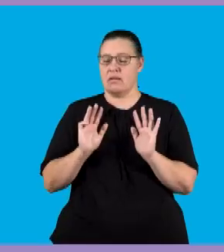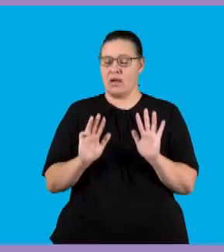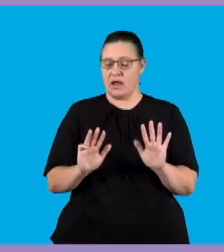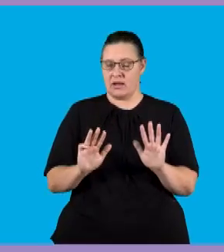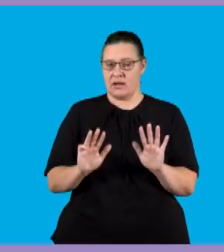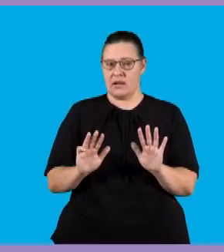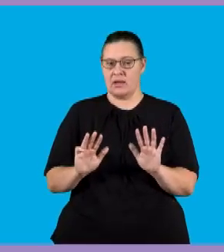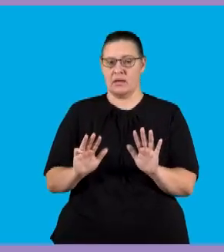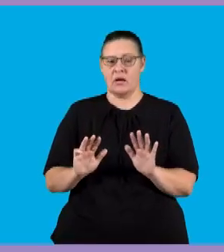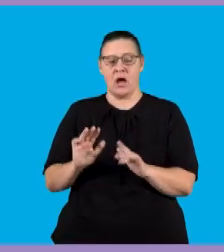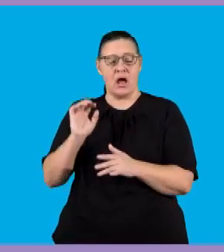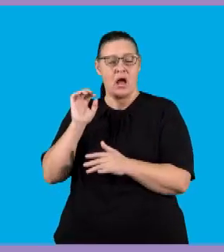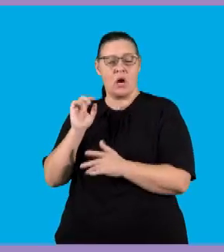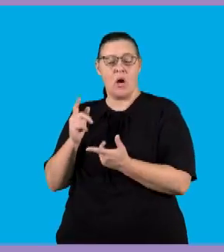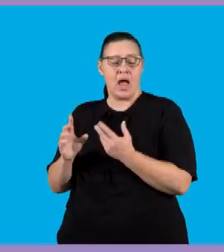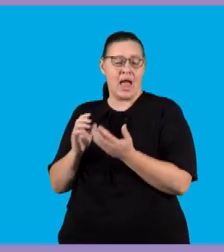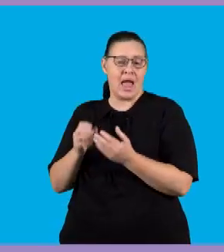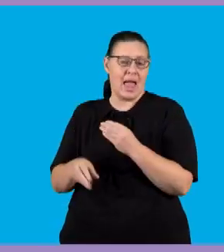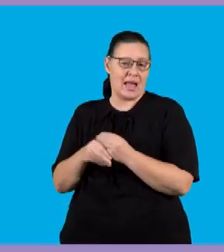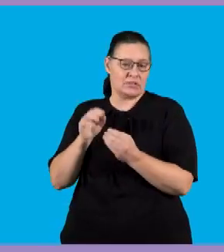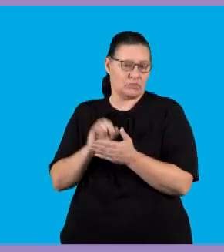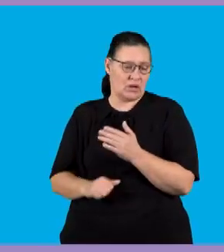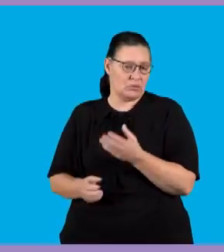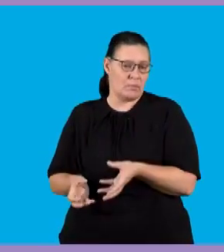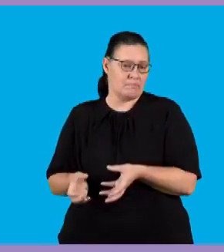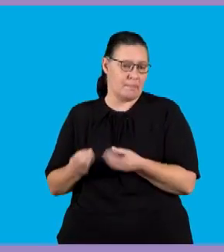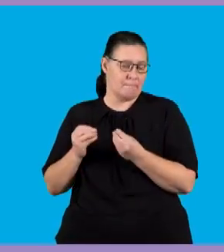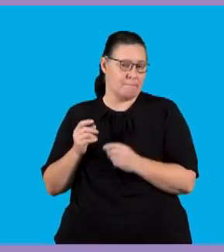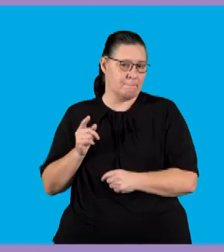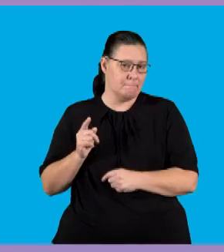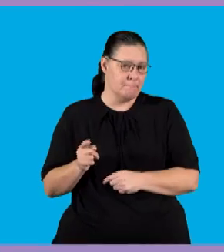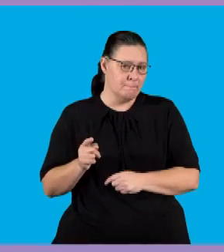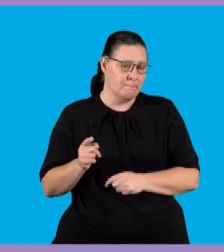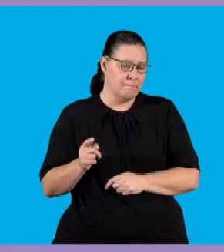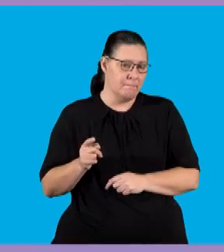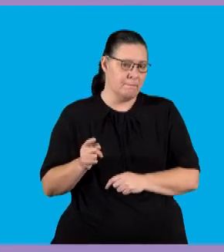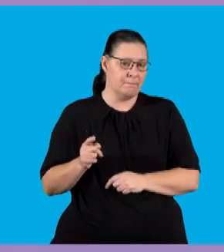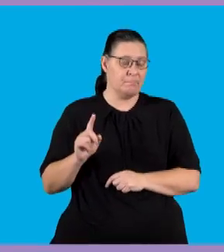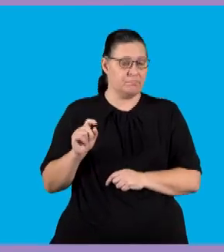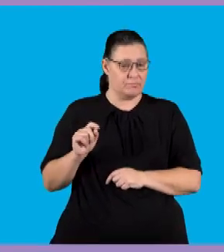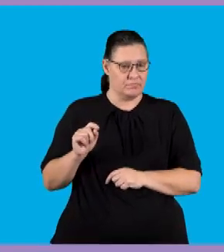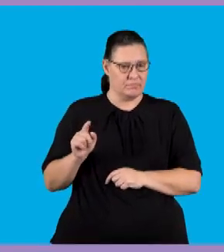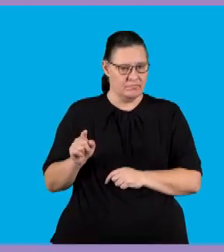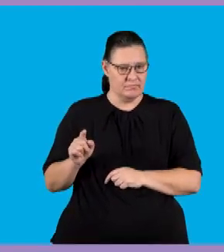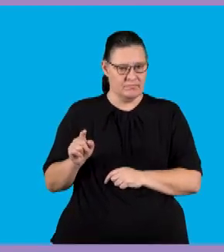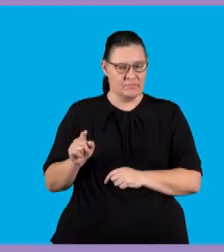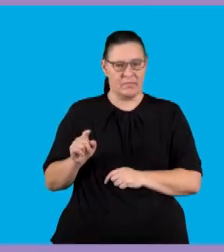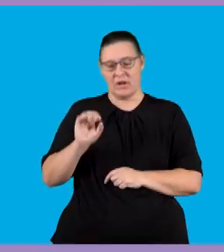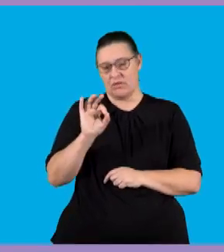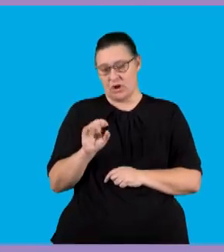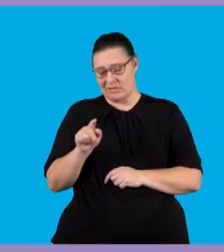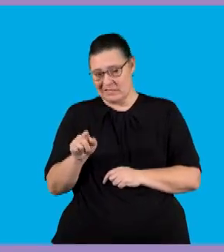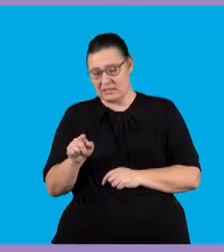multiplied by 3, which is 9. And what do we need to add or subtract to get to that second